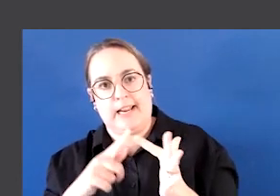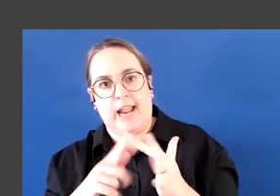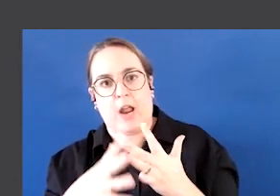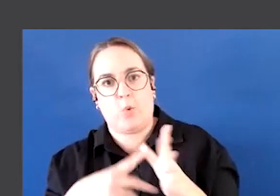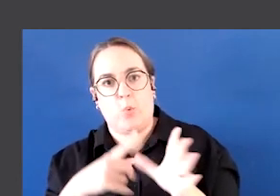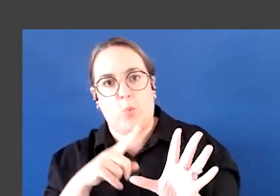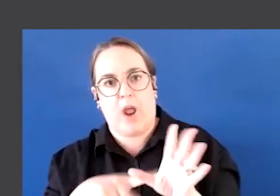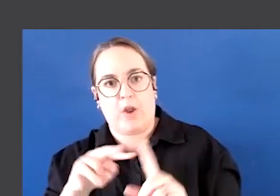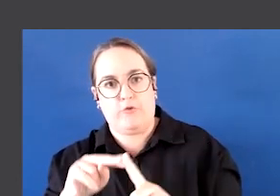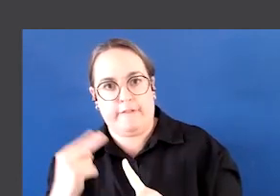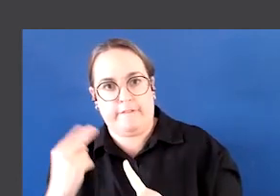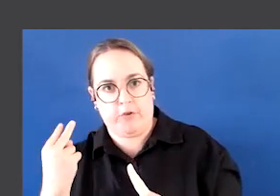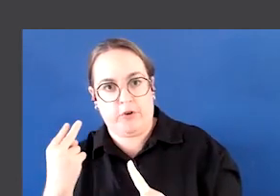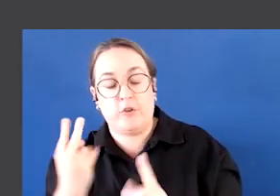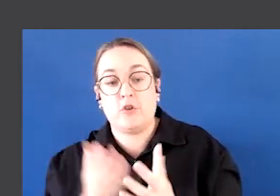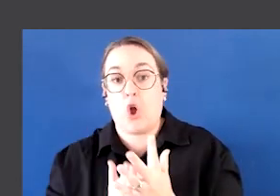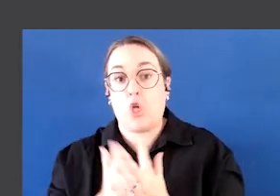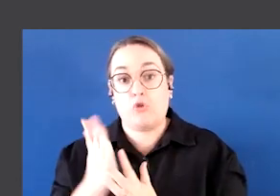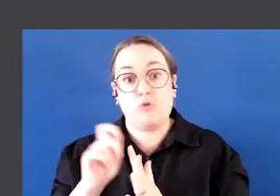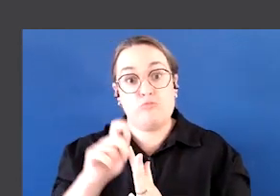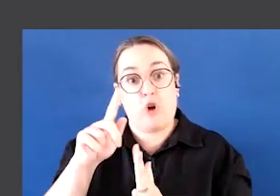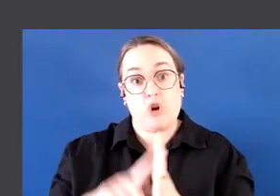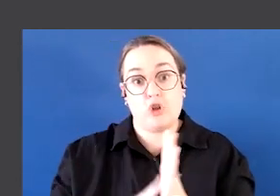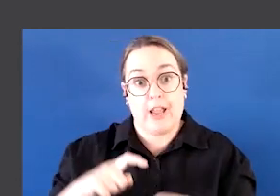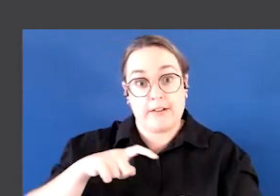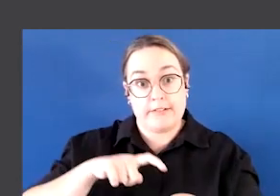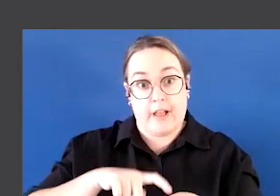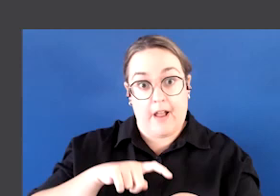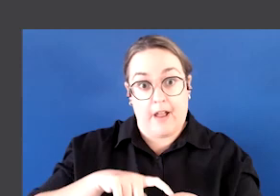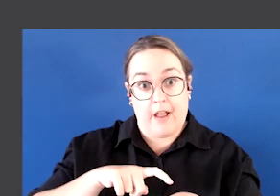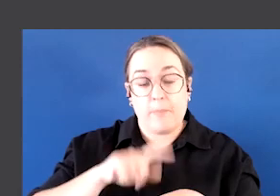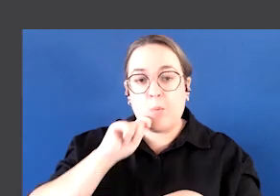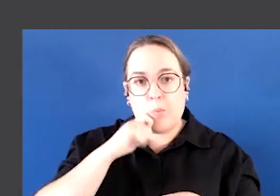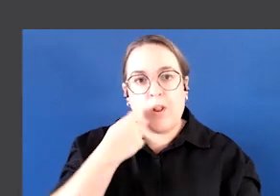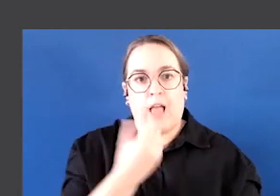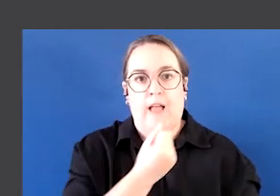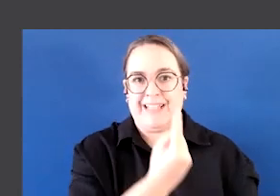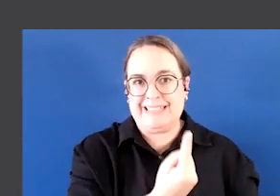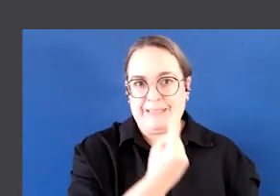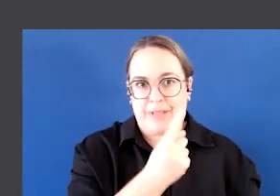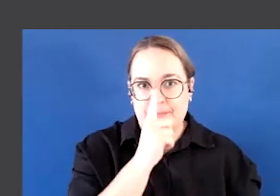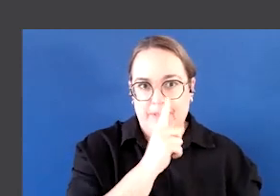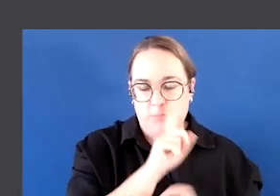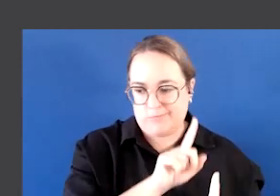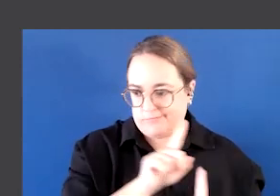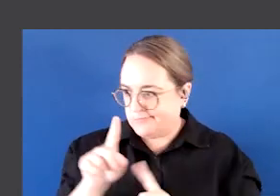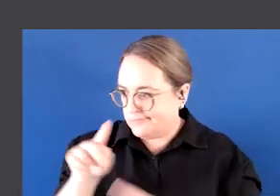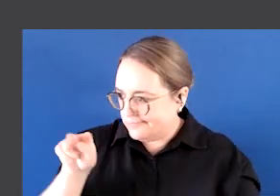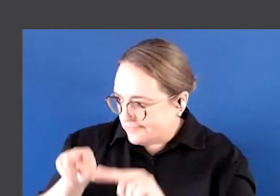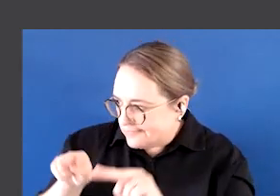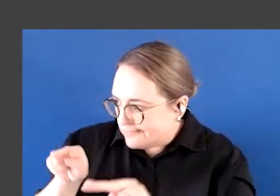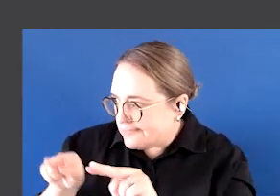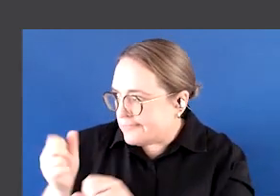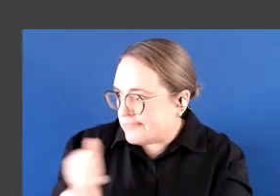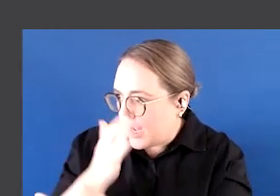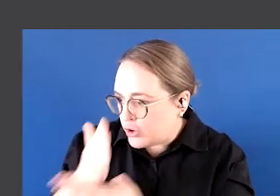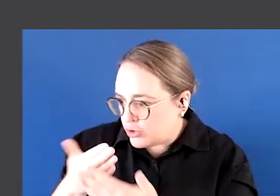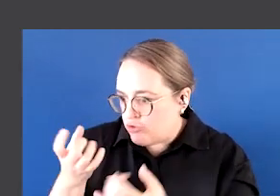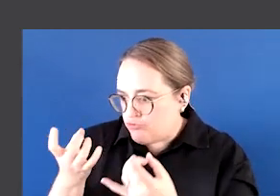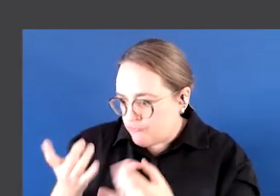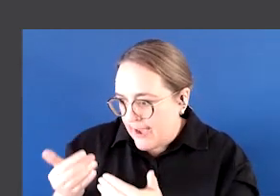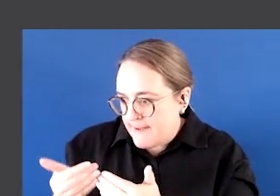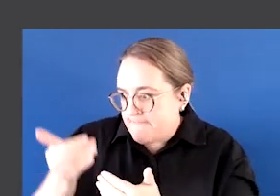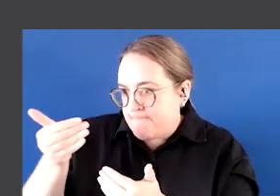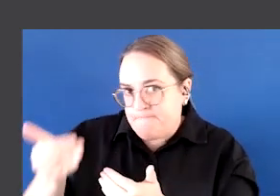review process as well, which makes sure that at certain stages across the project lifecycle, that there are independent parties who come